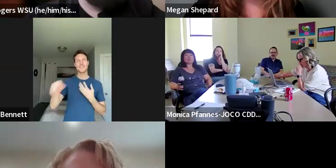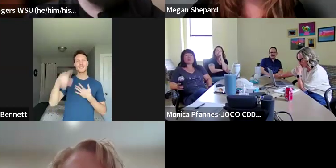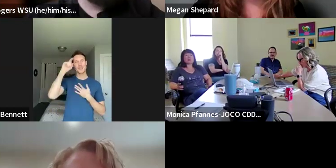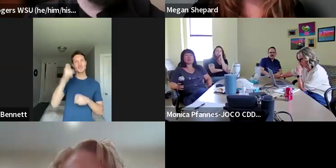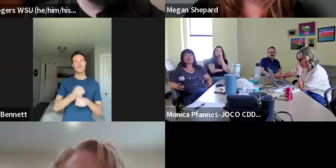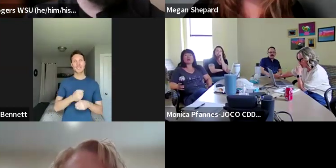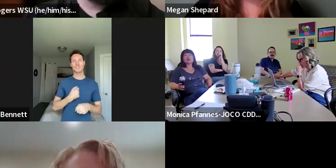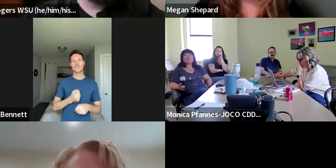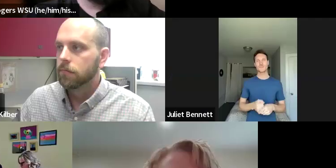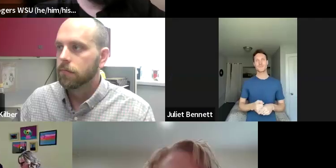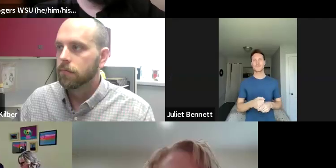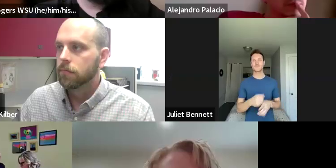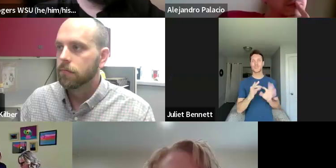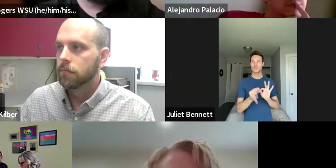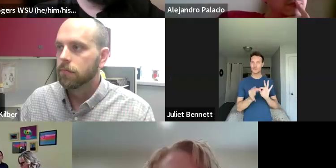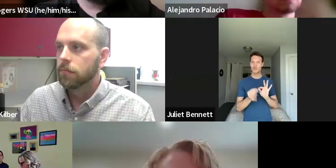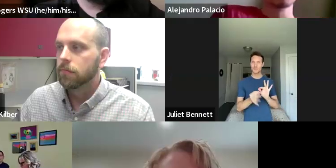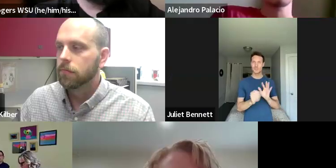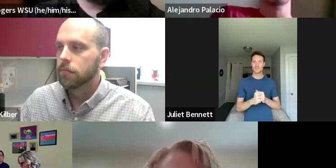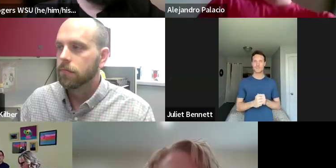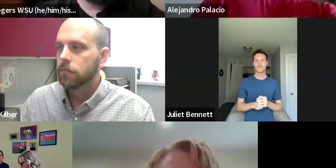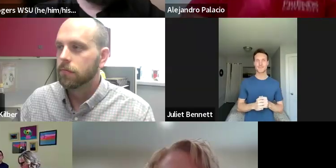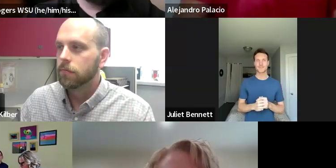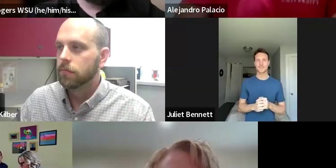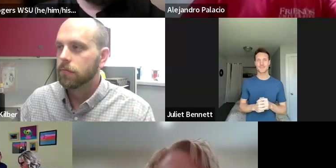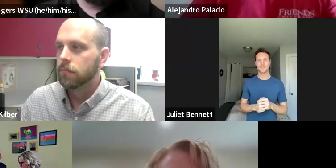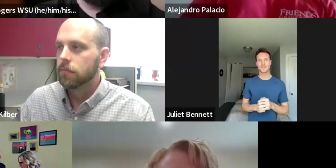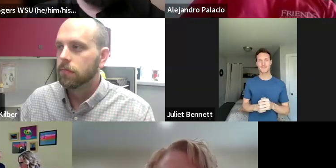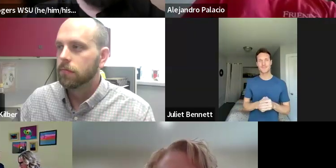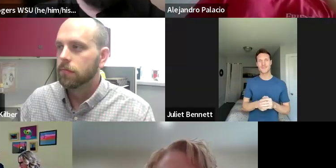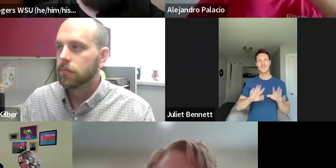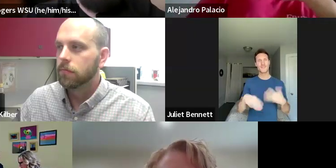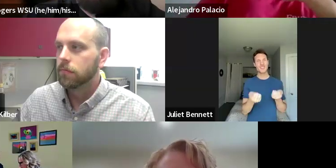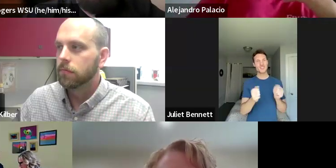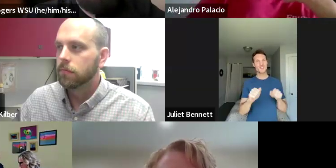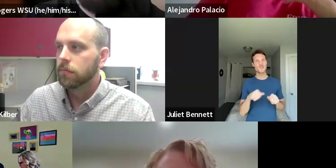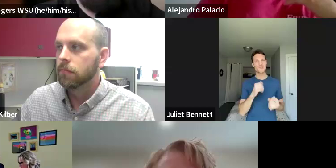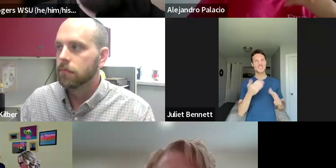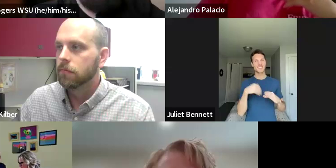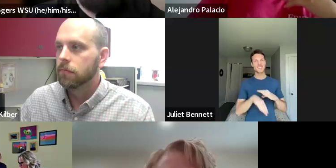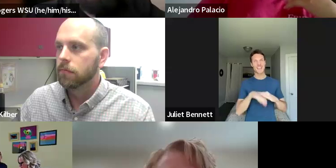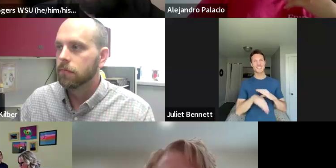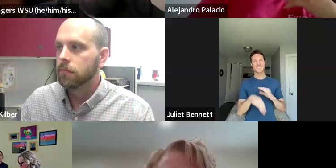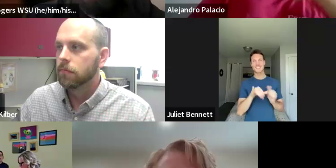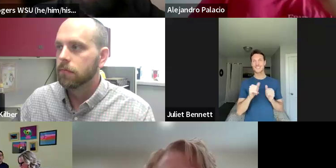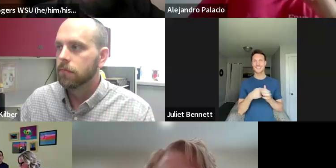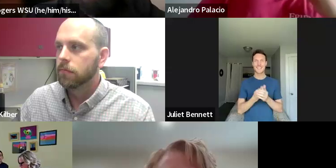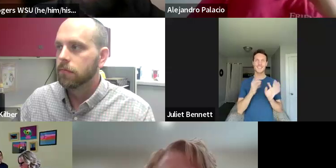provide instruction for how you can access that interpretation if you need it. Alejandro, please go